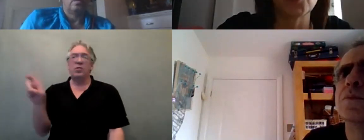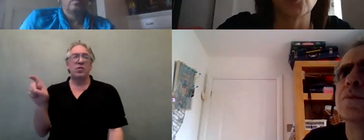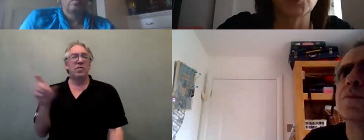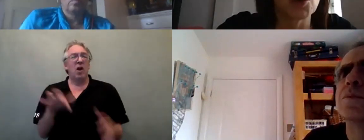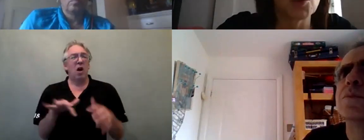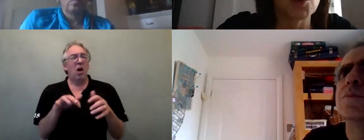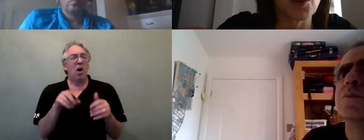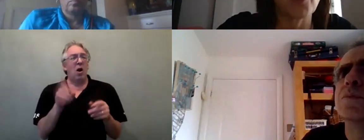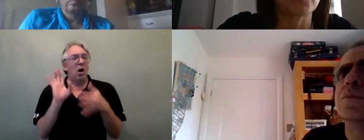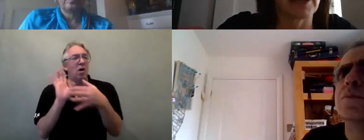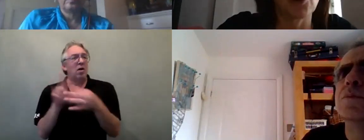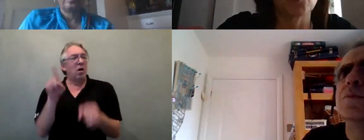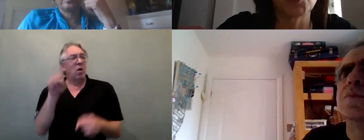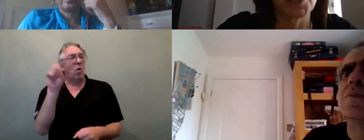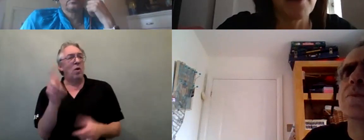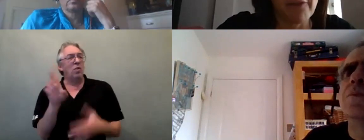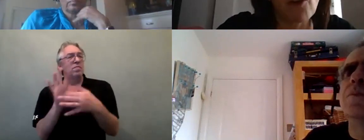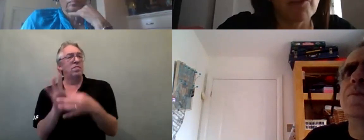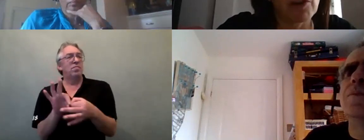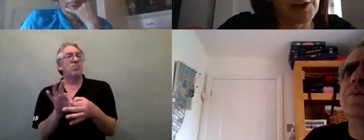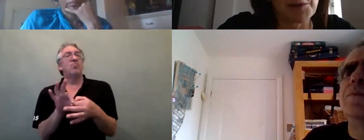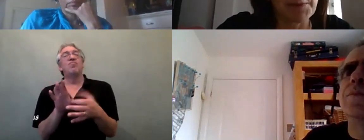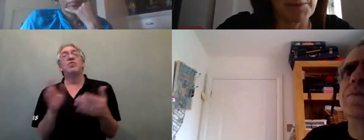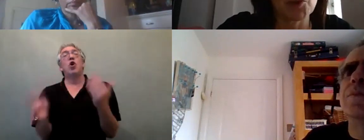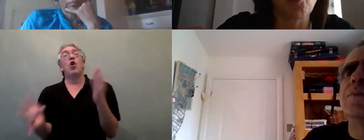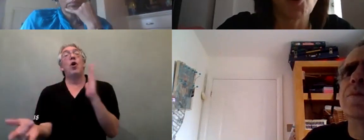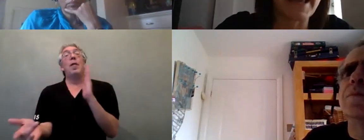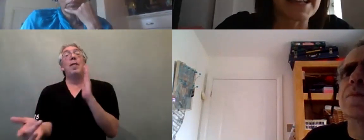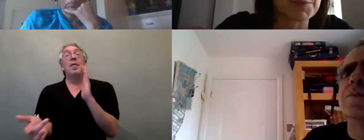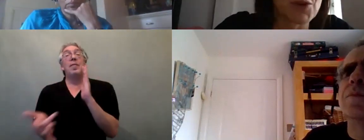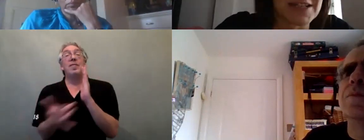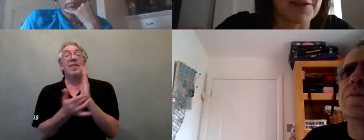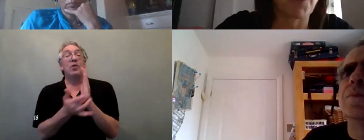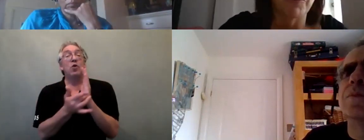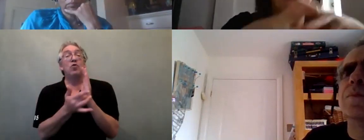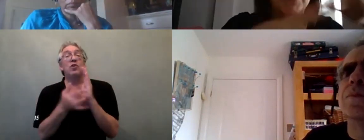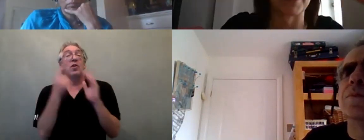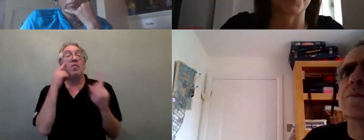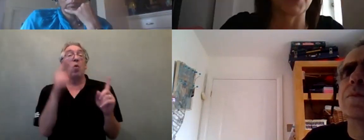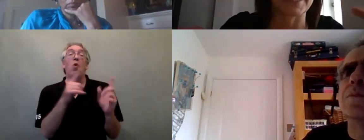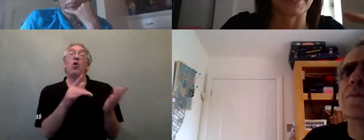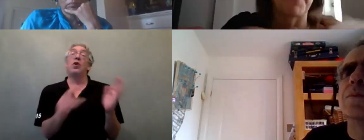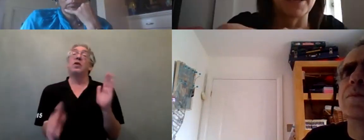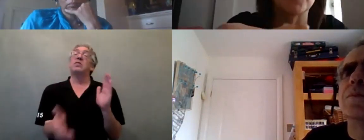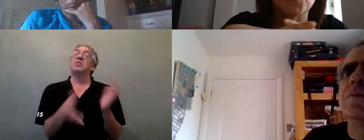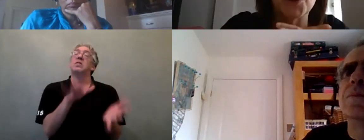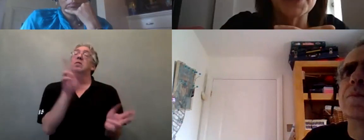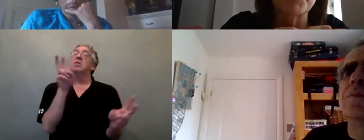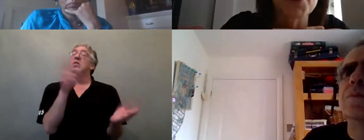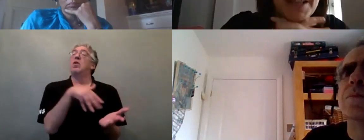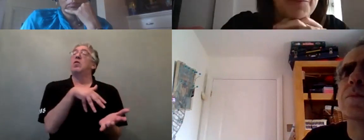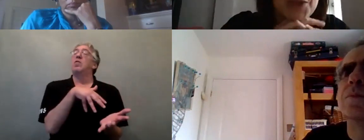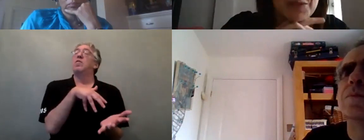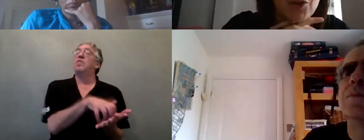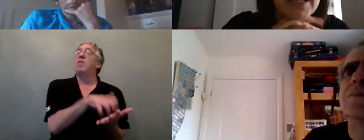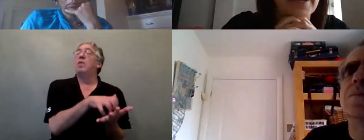of the use of technology for vulnerable people. So what it exposes them, as good as it can be, it could also expose